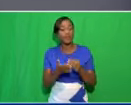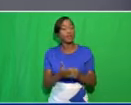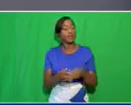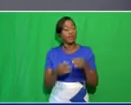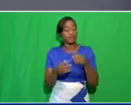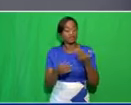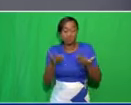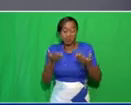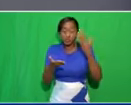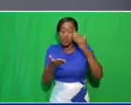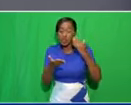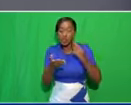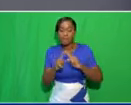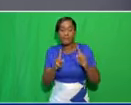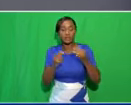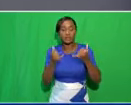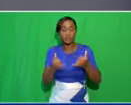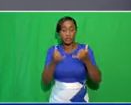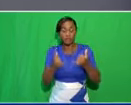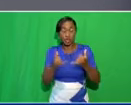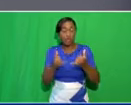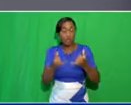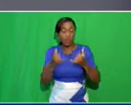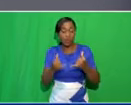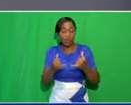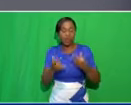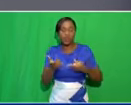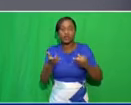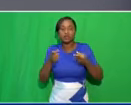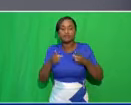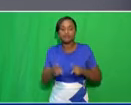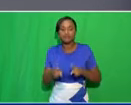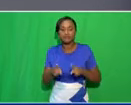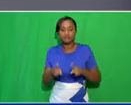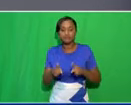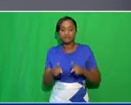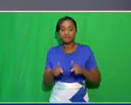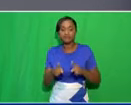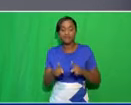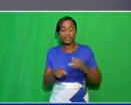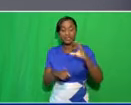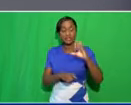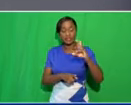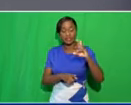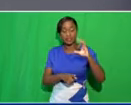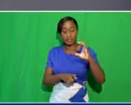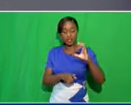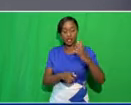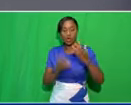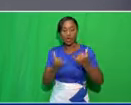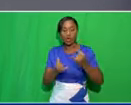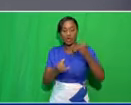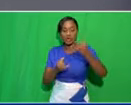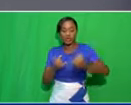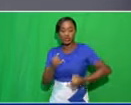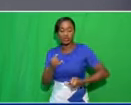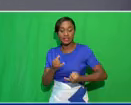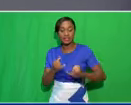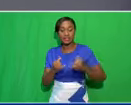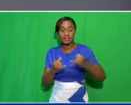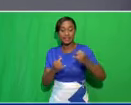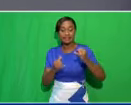aware, there is a move, even at this point in time, at the level of CXC for the introduction of